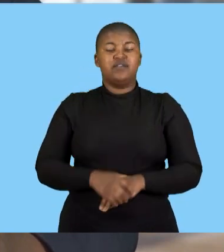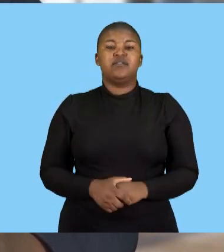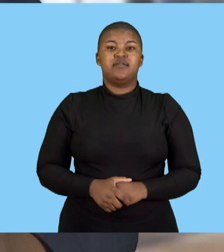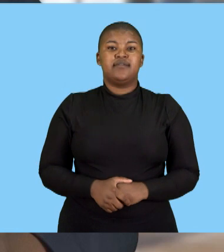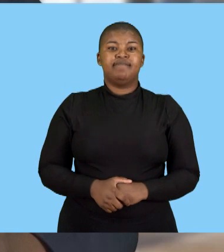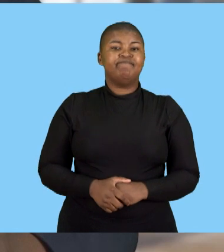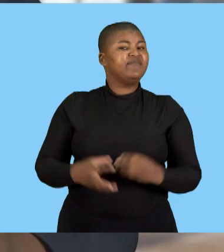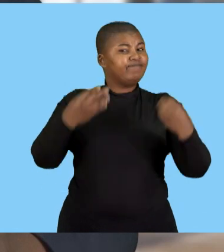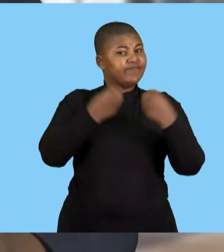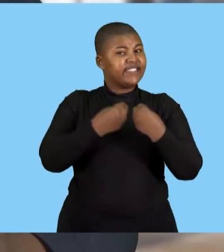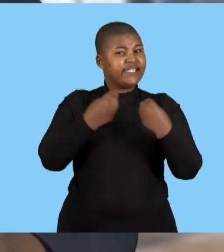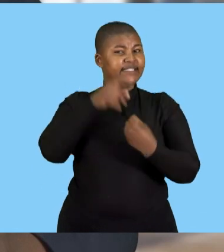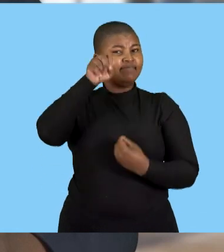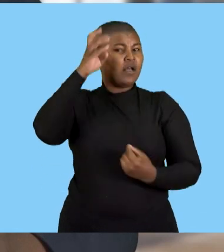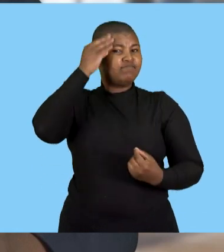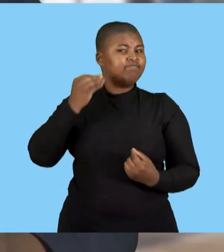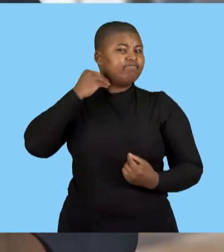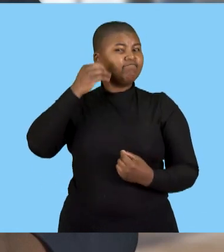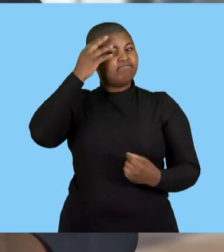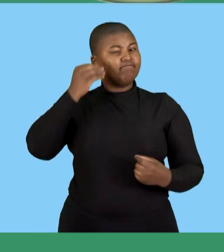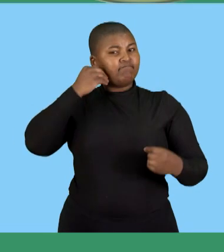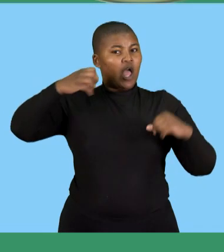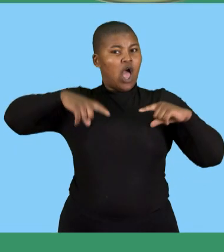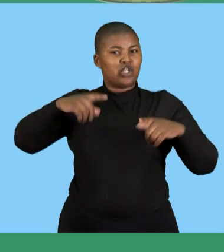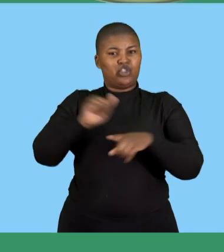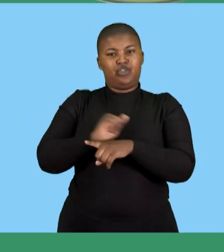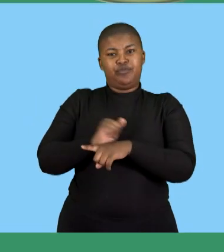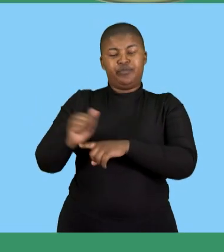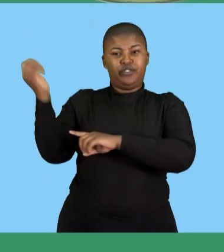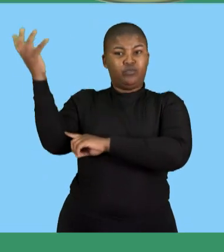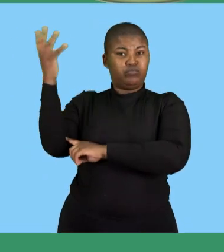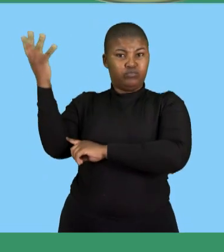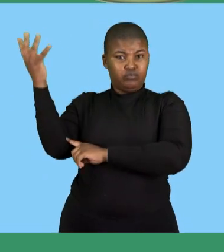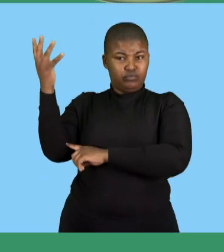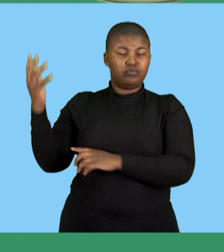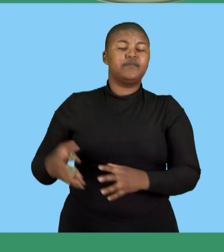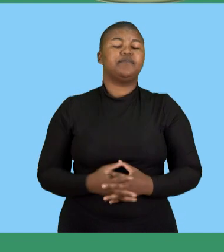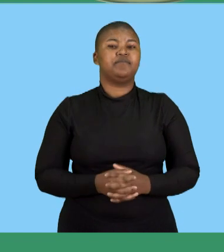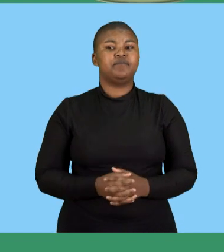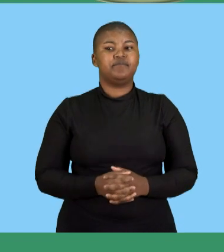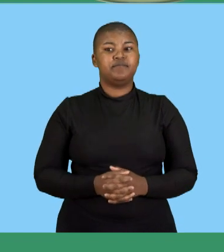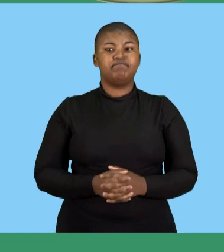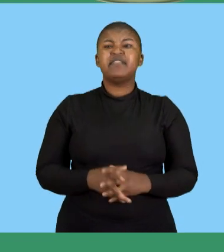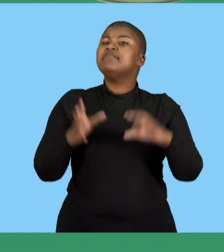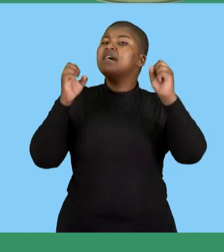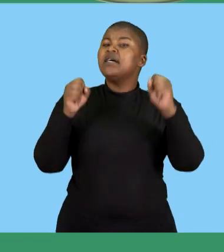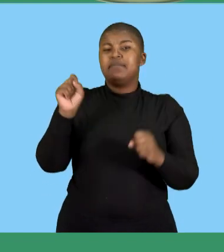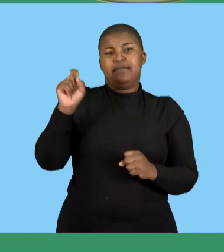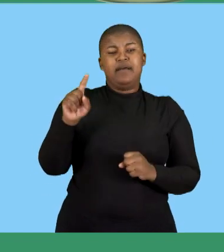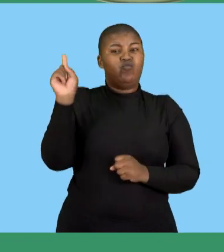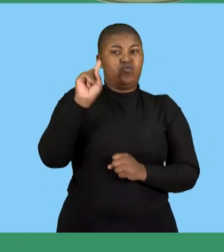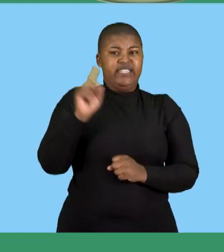factors to be considered when preparing for a presentation. One thing we should talk about here is that